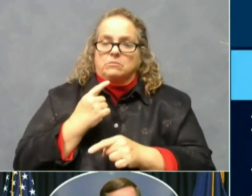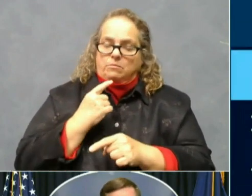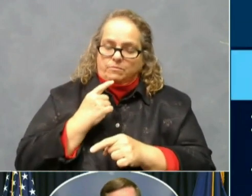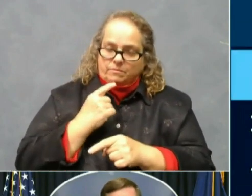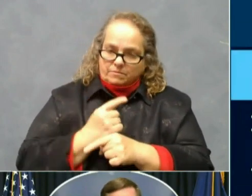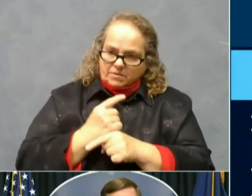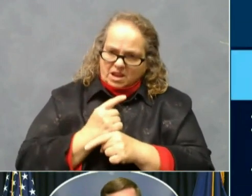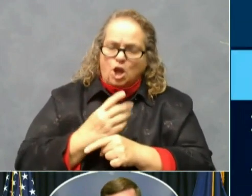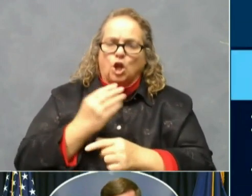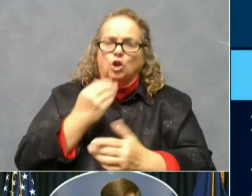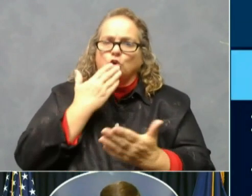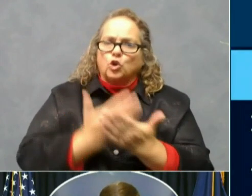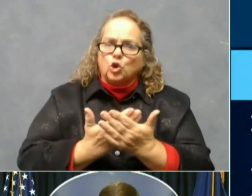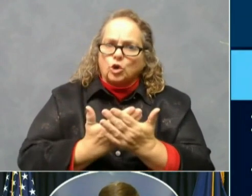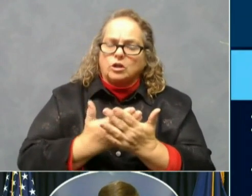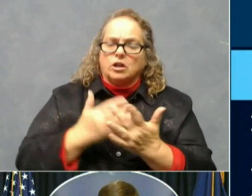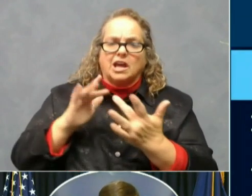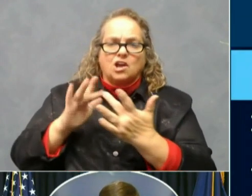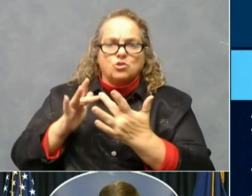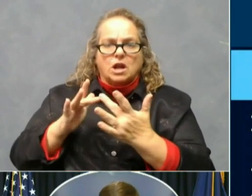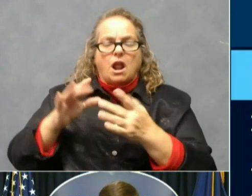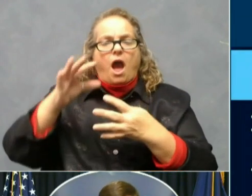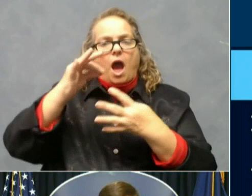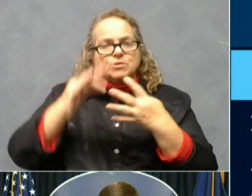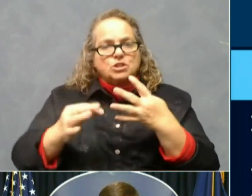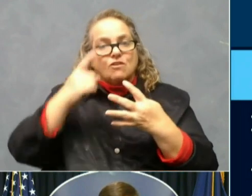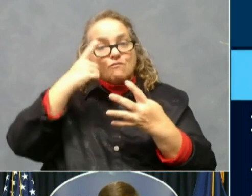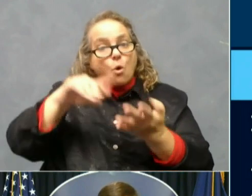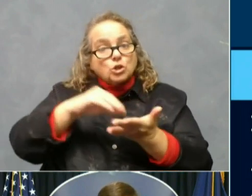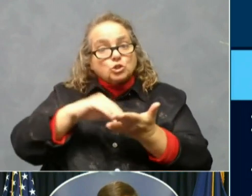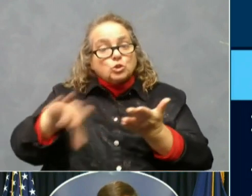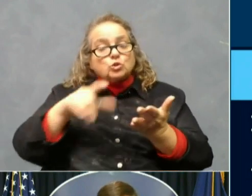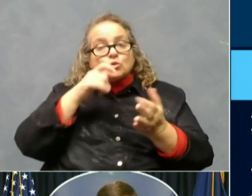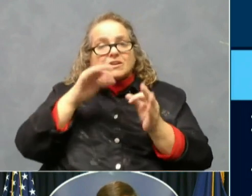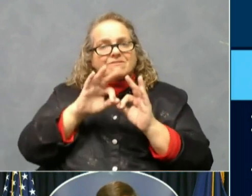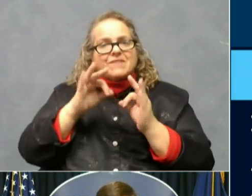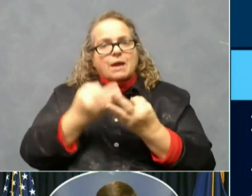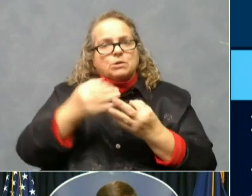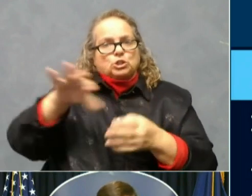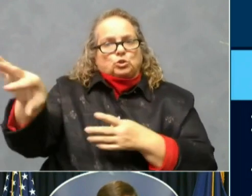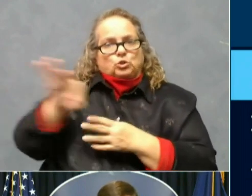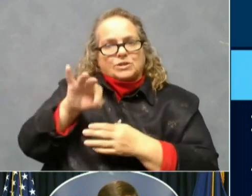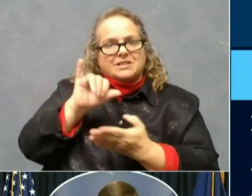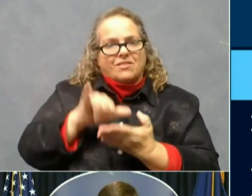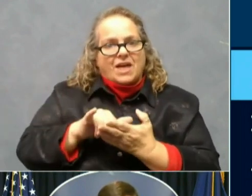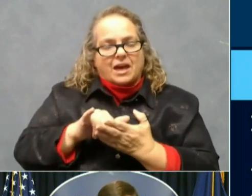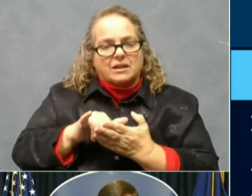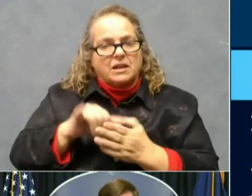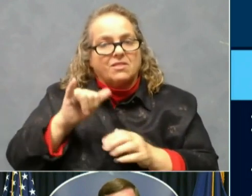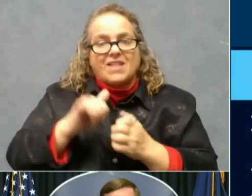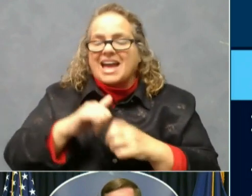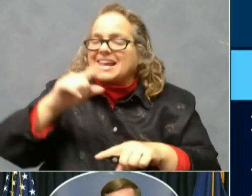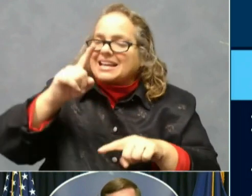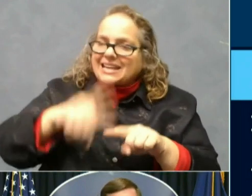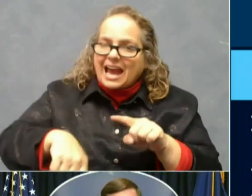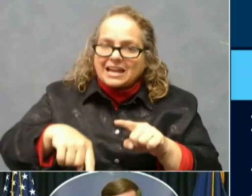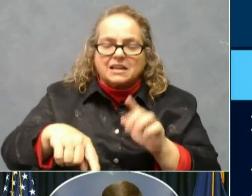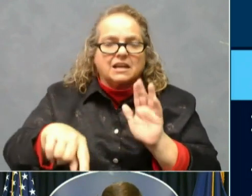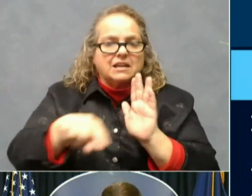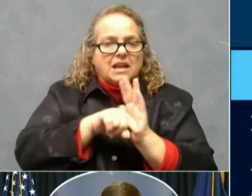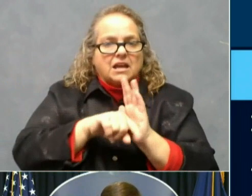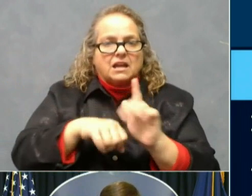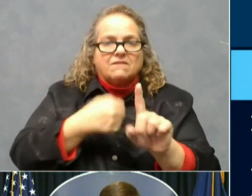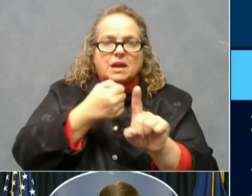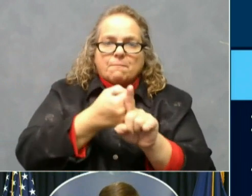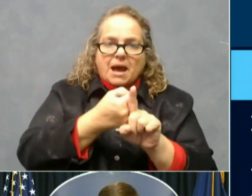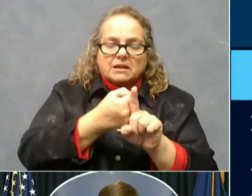to students whose families opt into it that cannot negatively impact the virtual student's